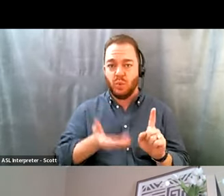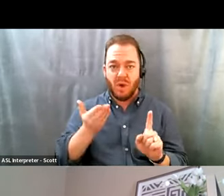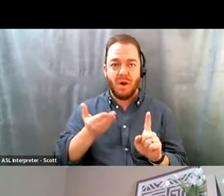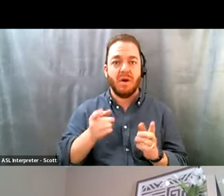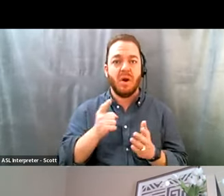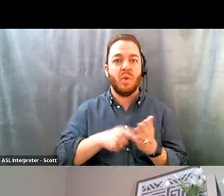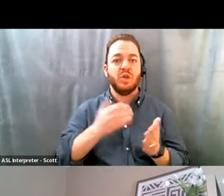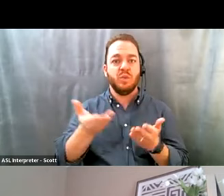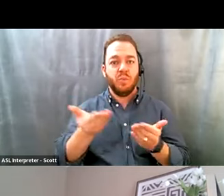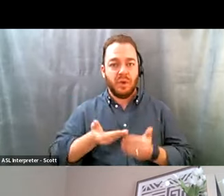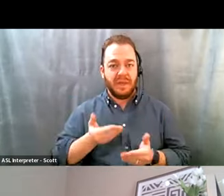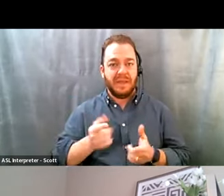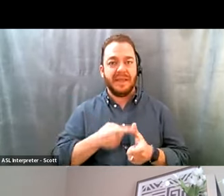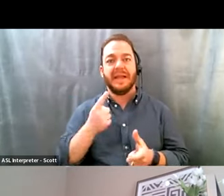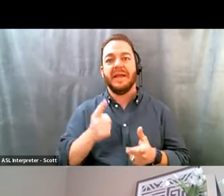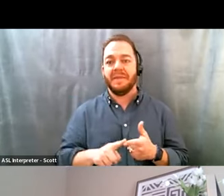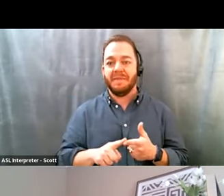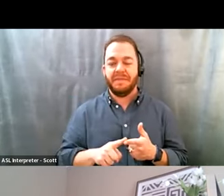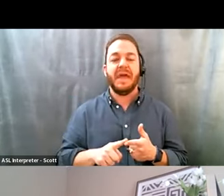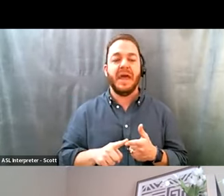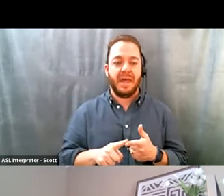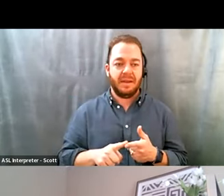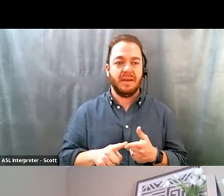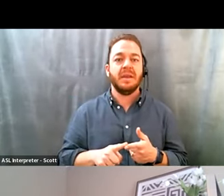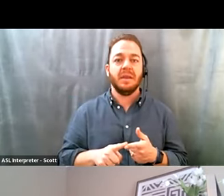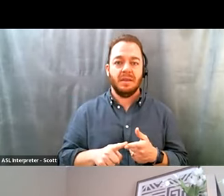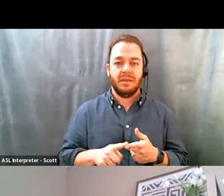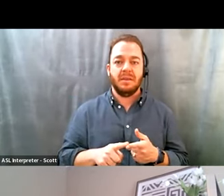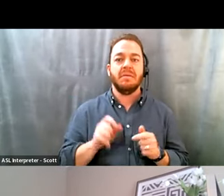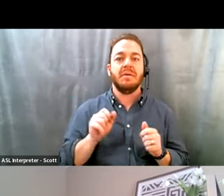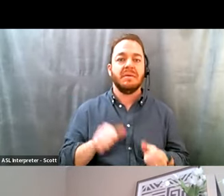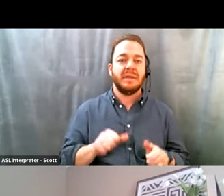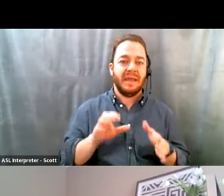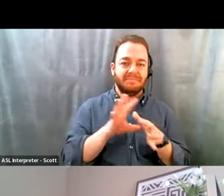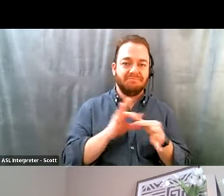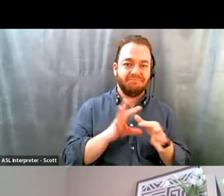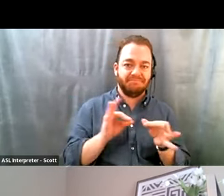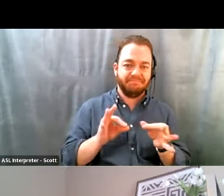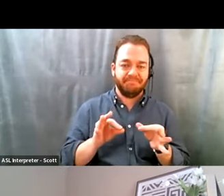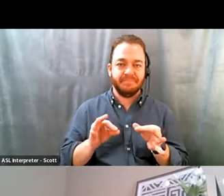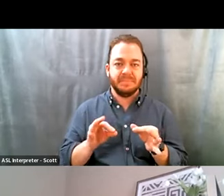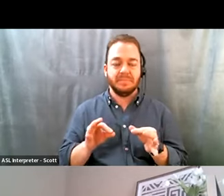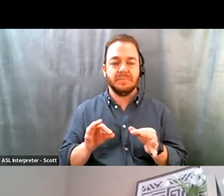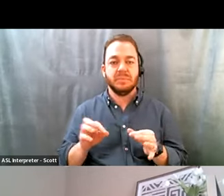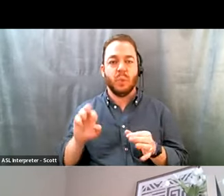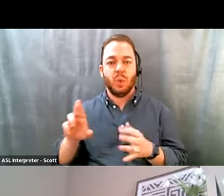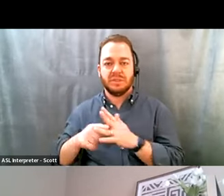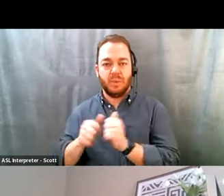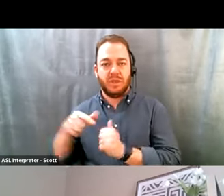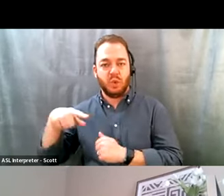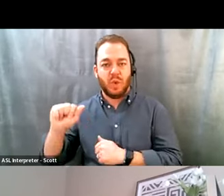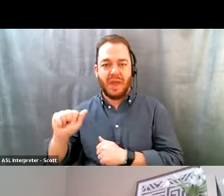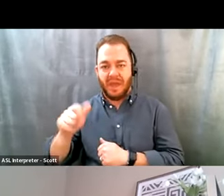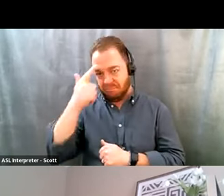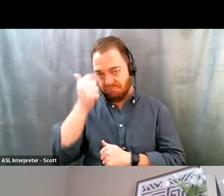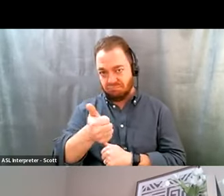bring to the table, and then we can either you through comments can address some of the questions we sent, or we can go right into Q&A, but we'll follow your lead